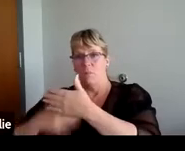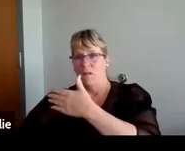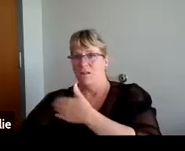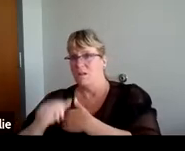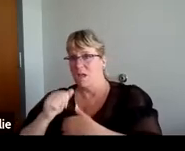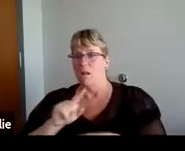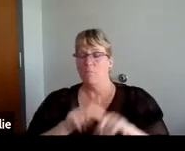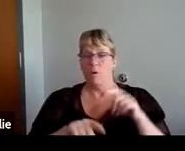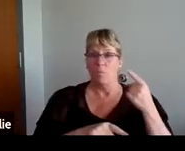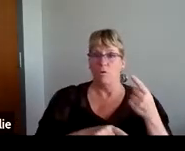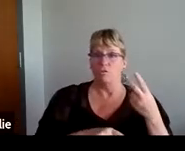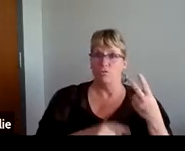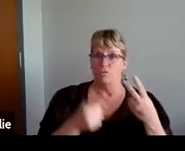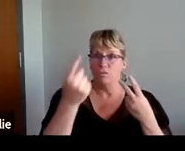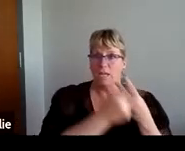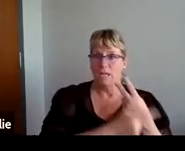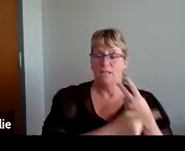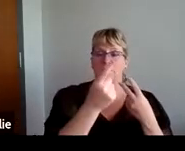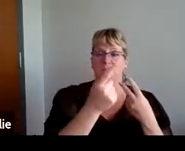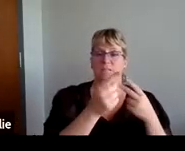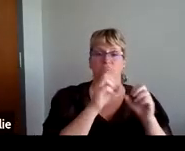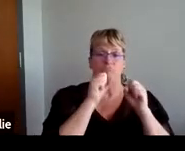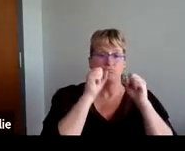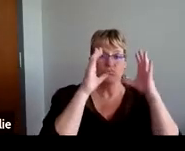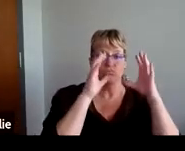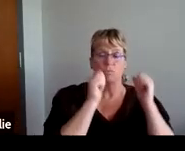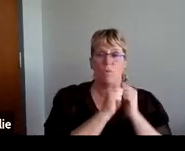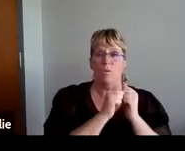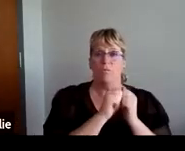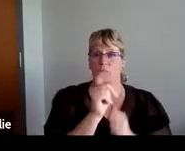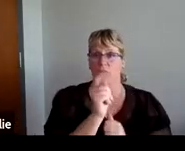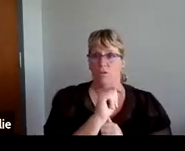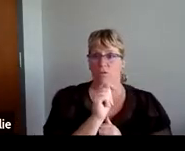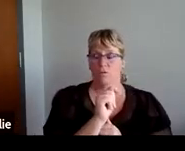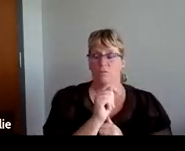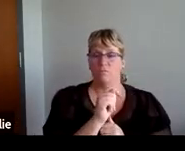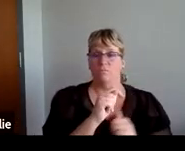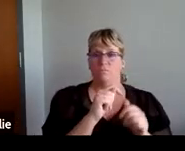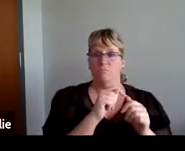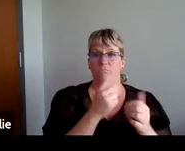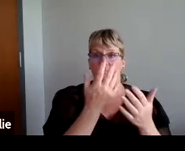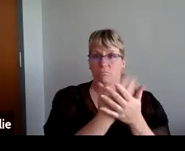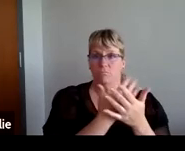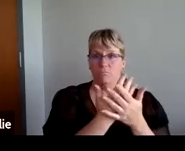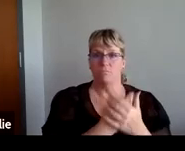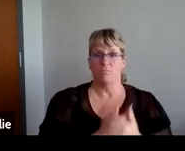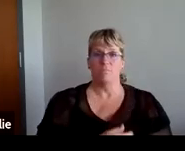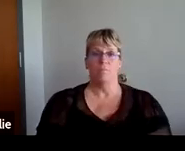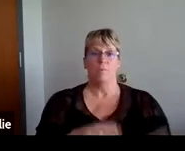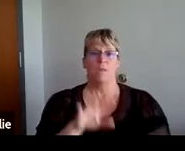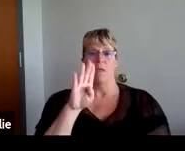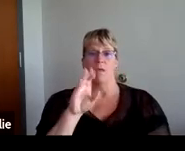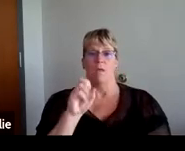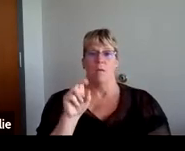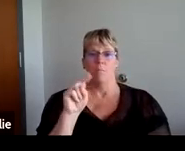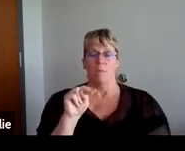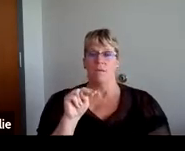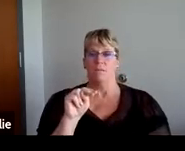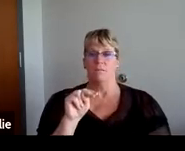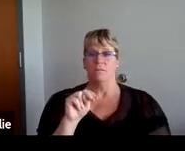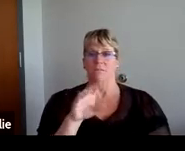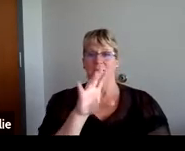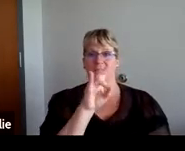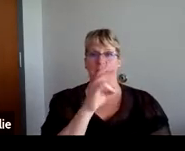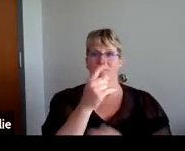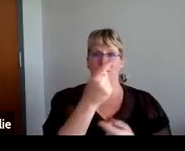or two as a stimulant in a urine screen. Benzodiazepines, 7 days to